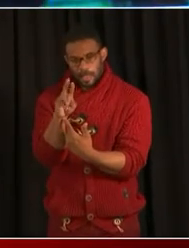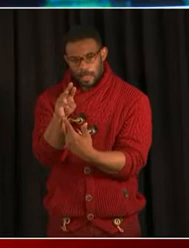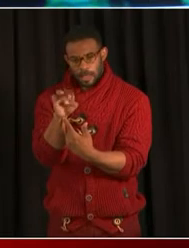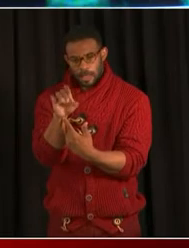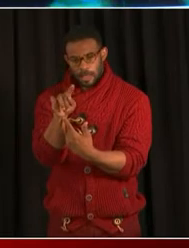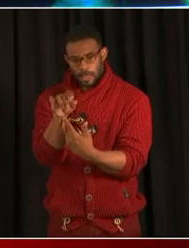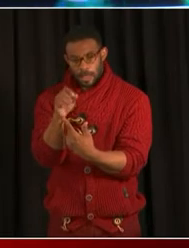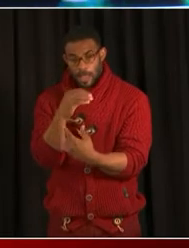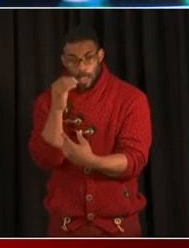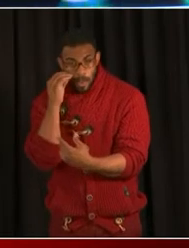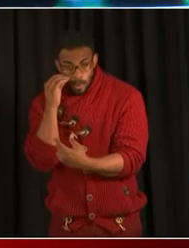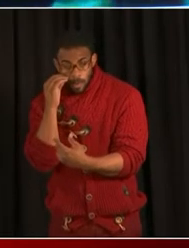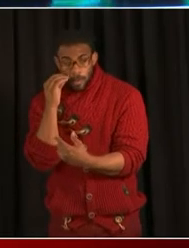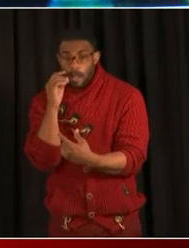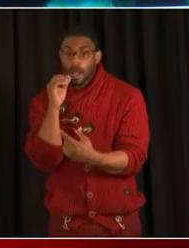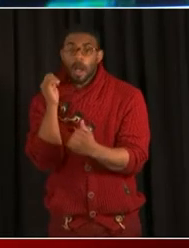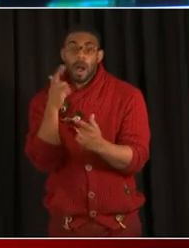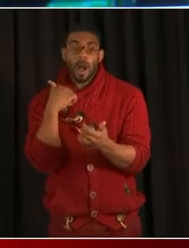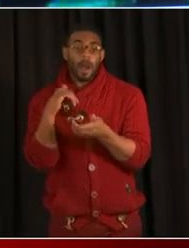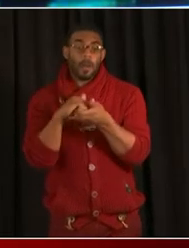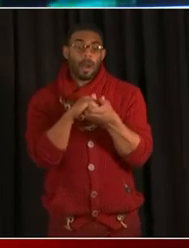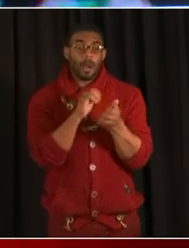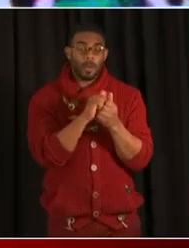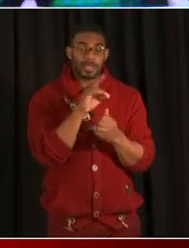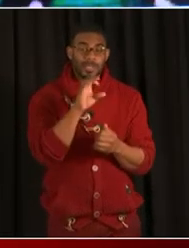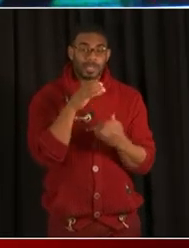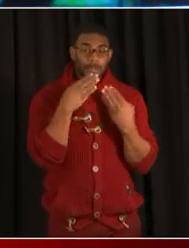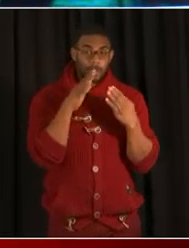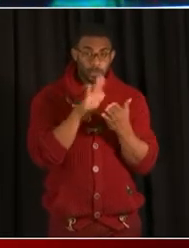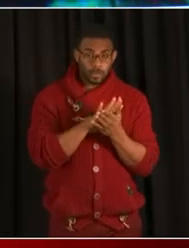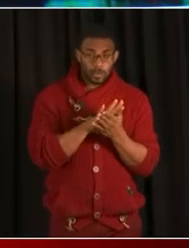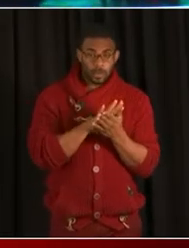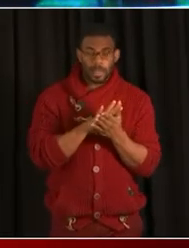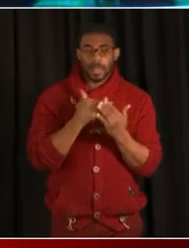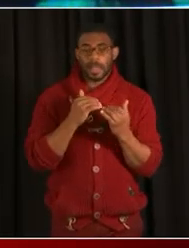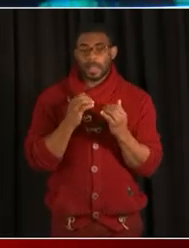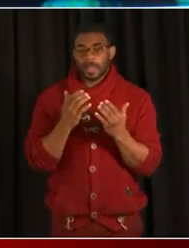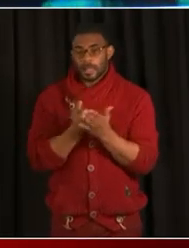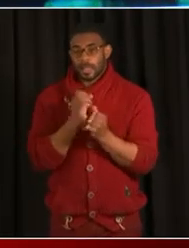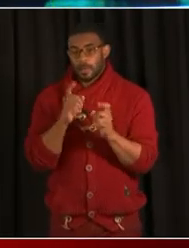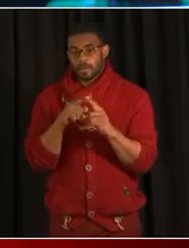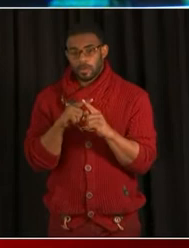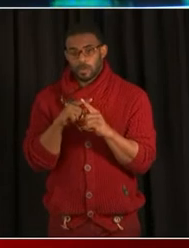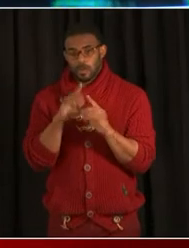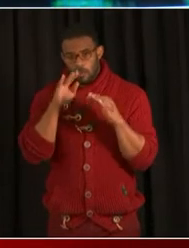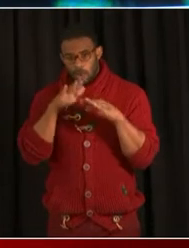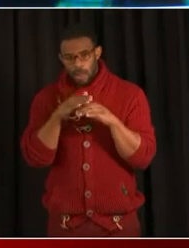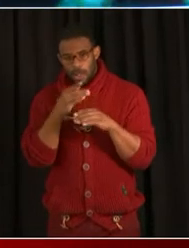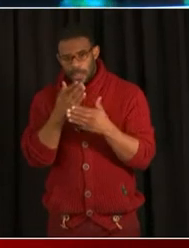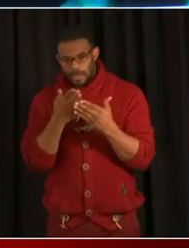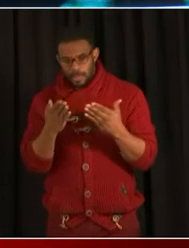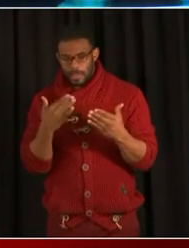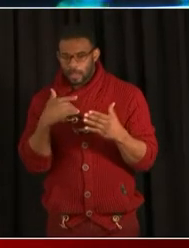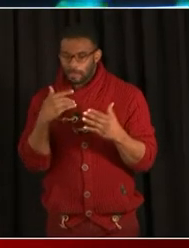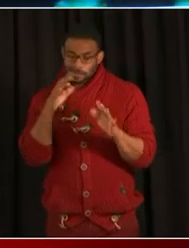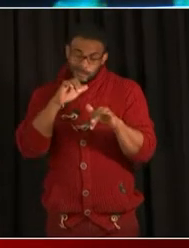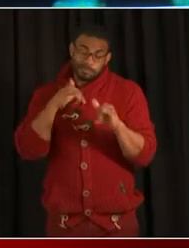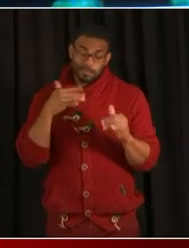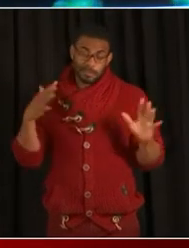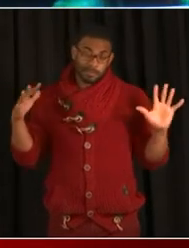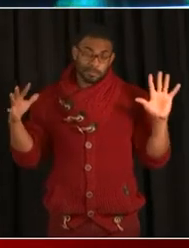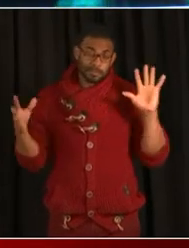Those partnerships with the DC Public Schools and opportunities for parents is really what we focus on. So I guess, to